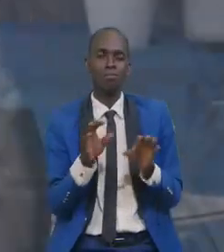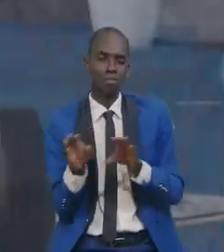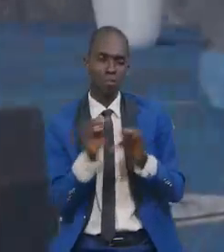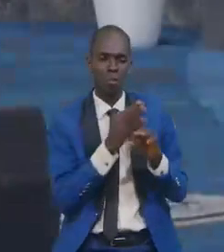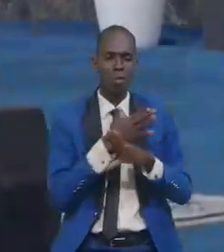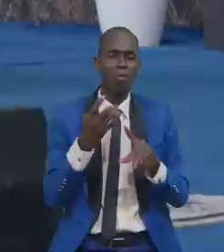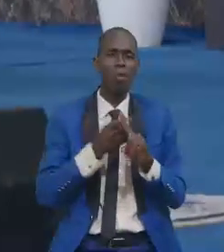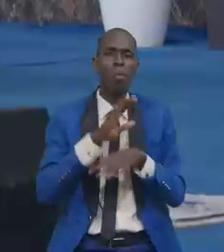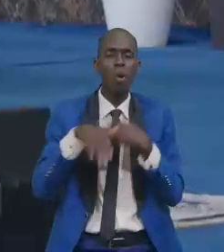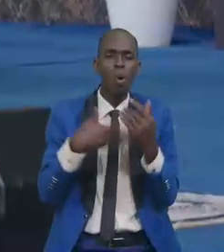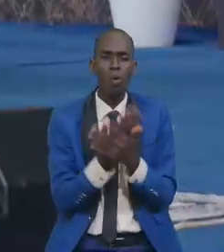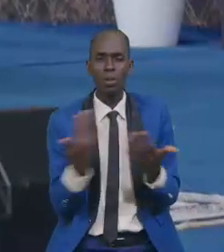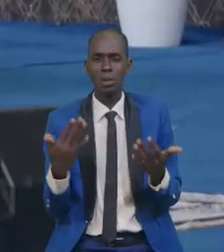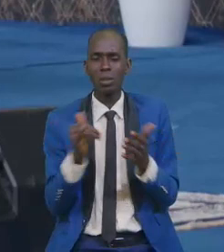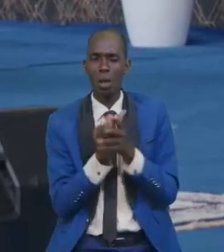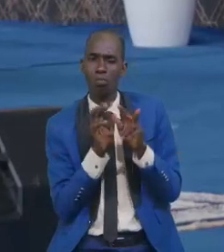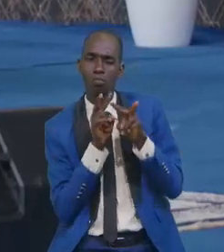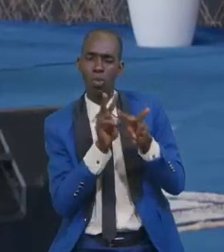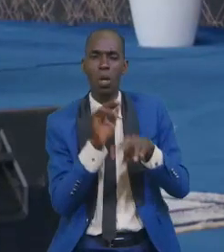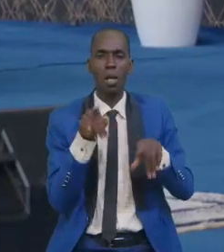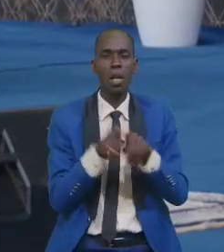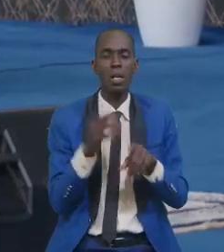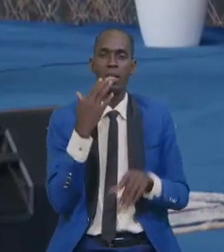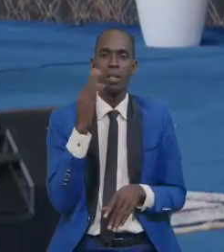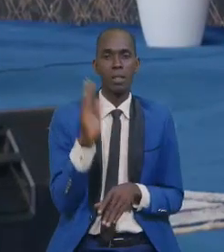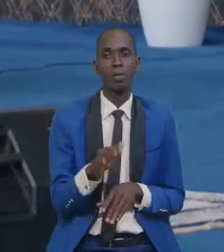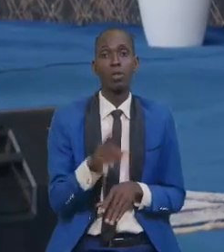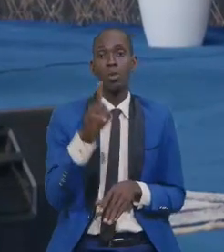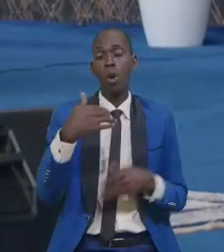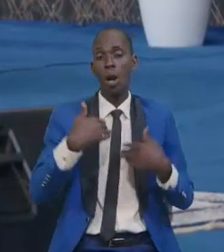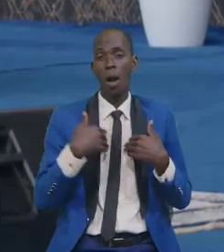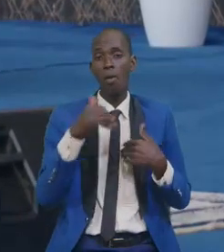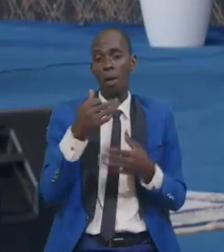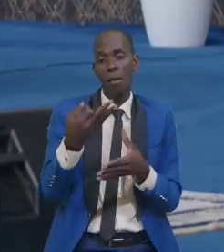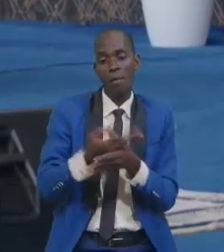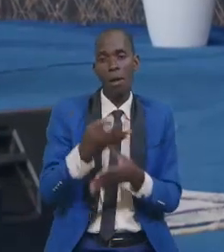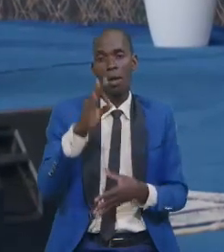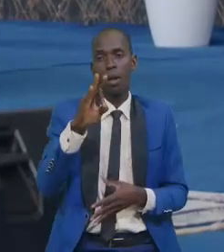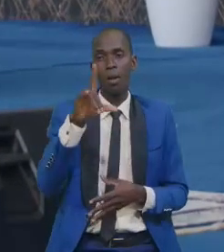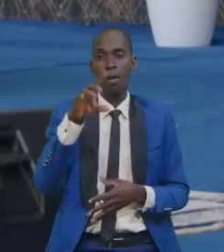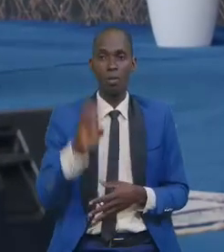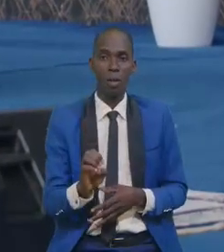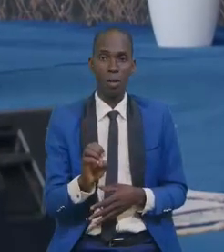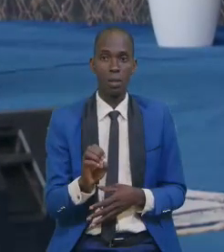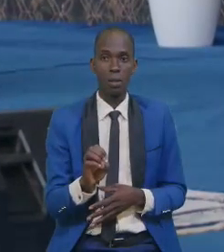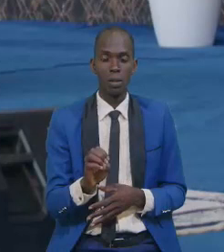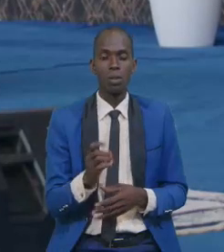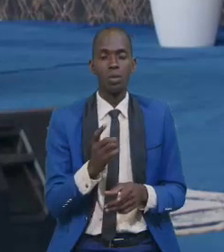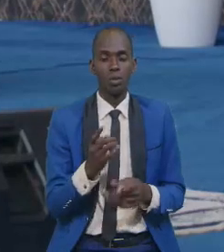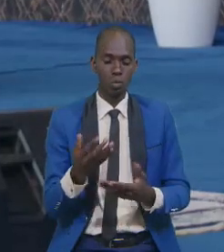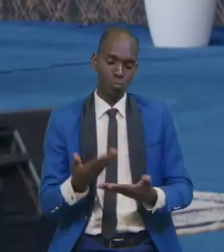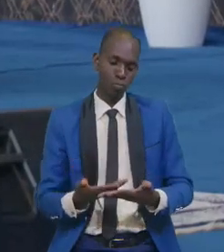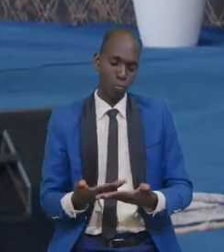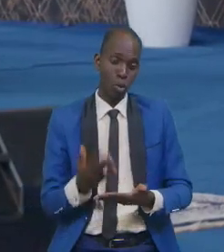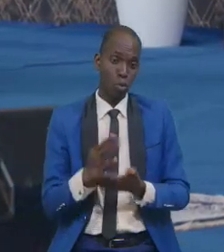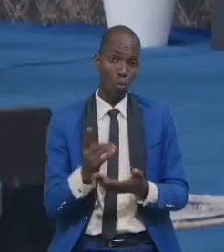evil. The file you have in the office, and the person comes for the file, you put it under